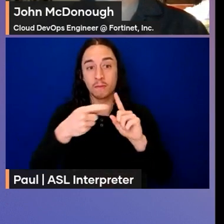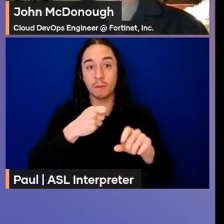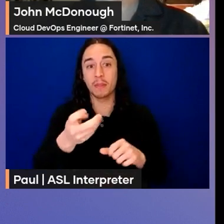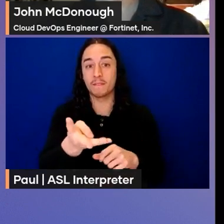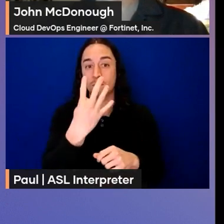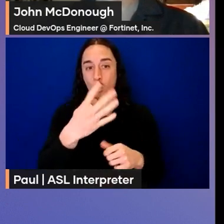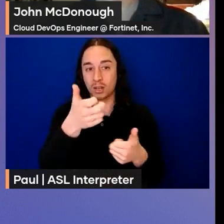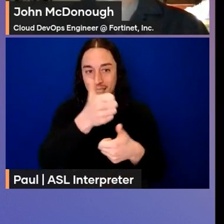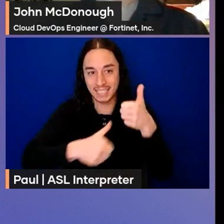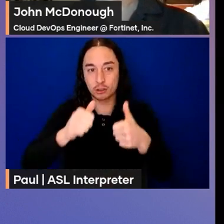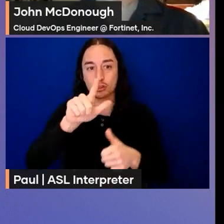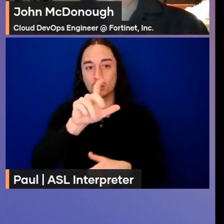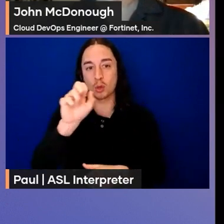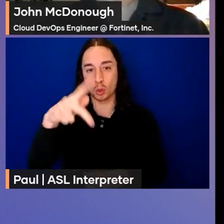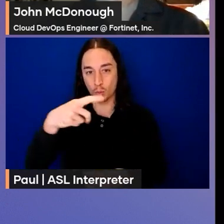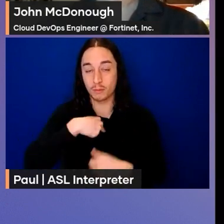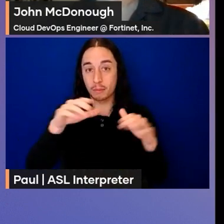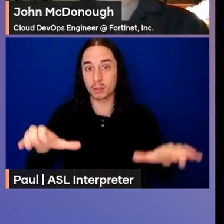doing.